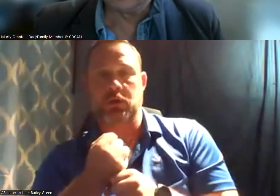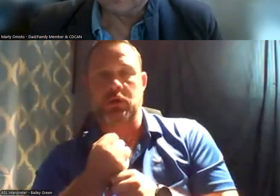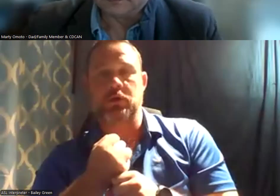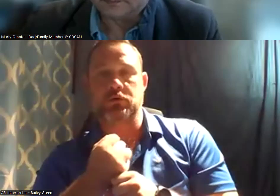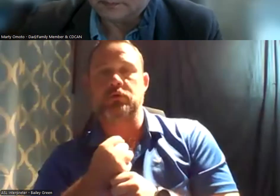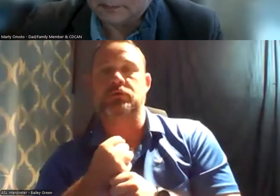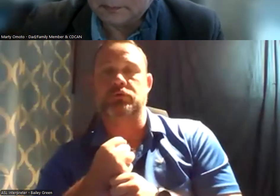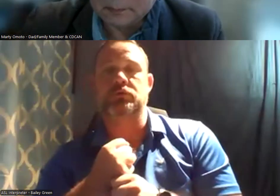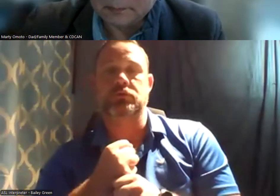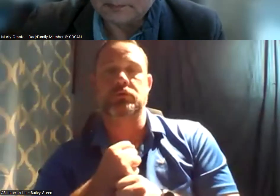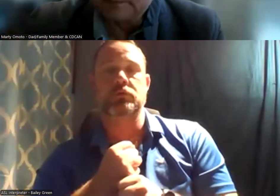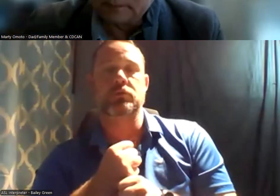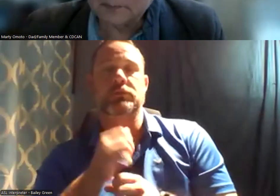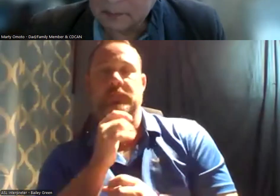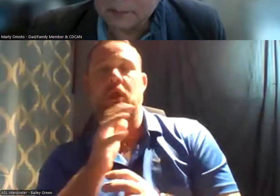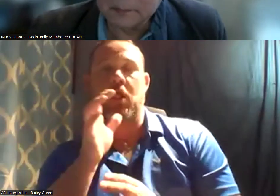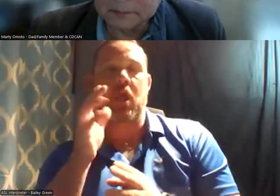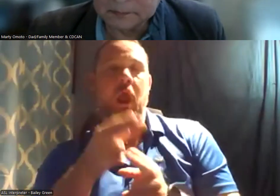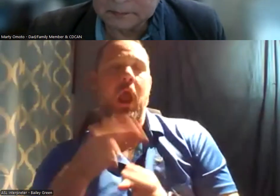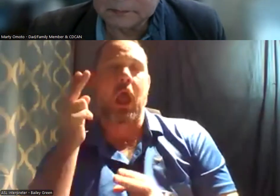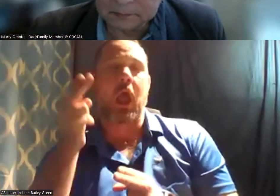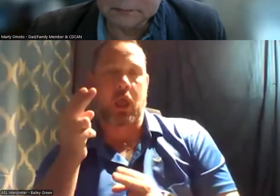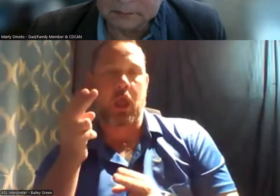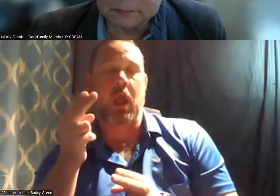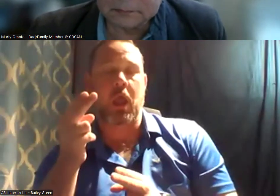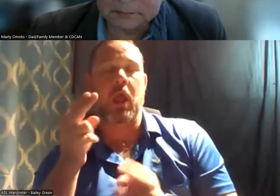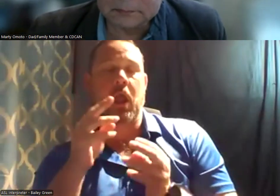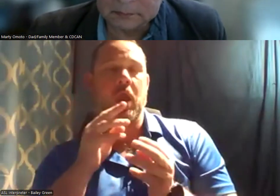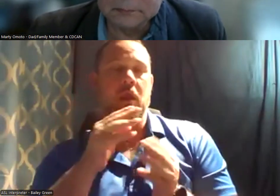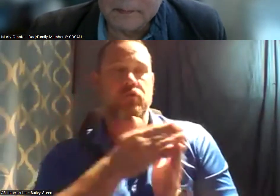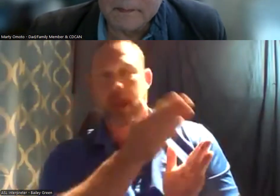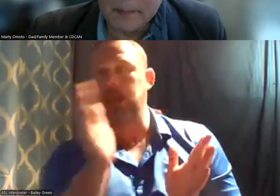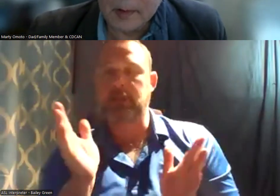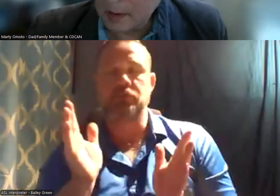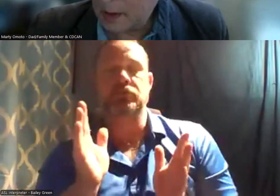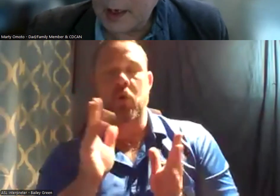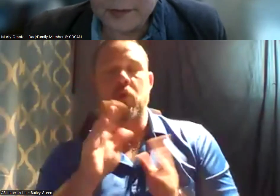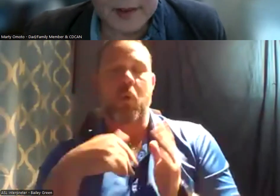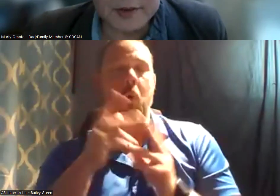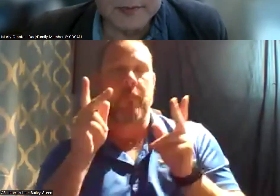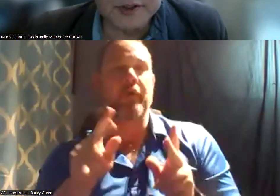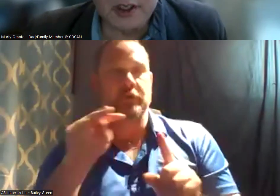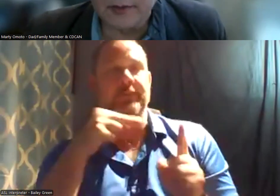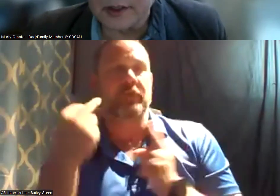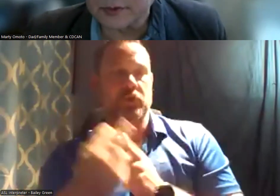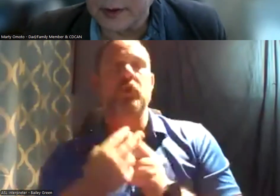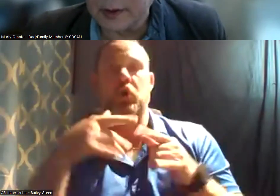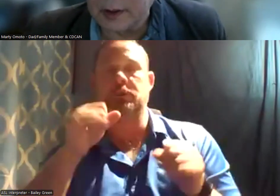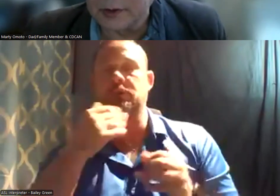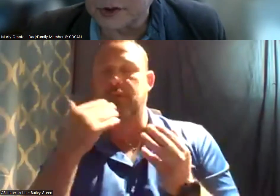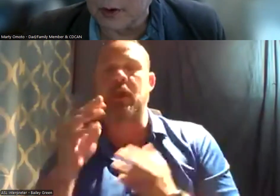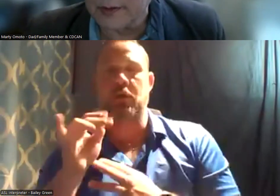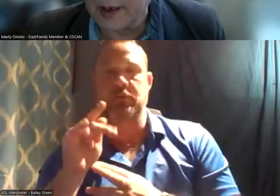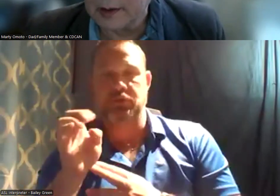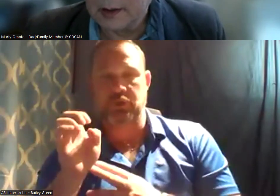looking at a high range so that the whole person is looked at. Thank you, Marty. Hey, thank you, Michelle. And I just want